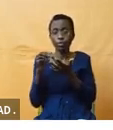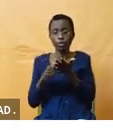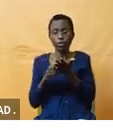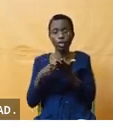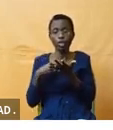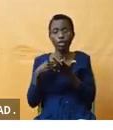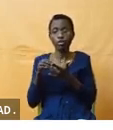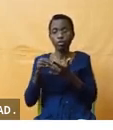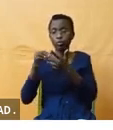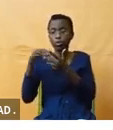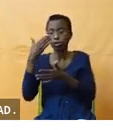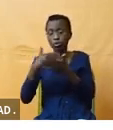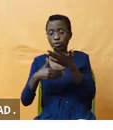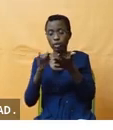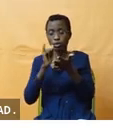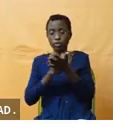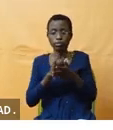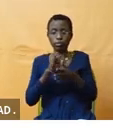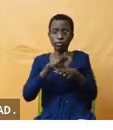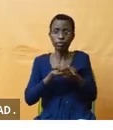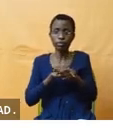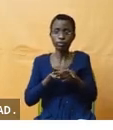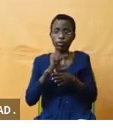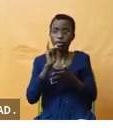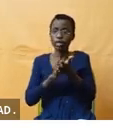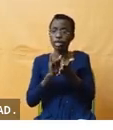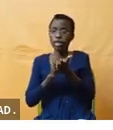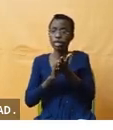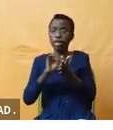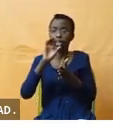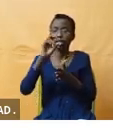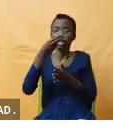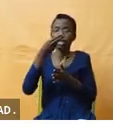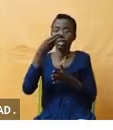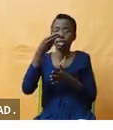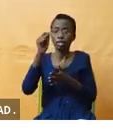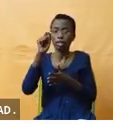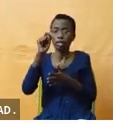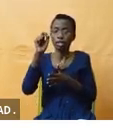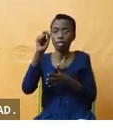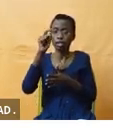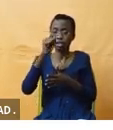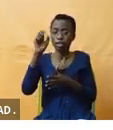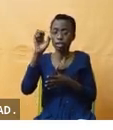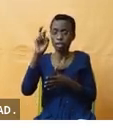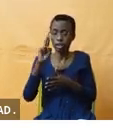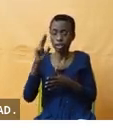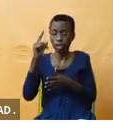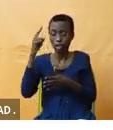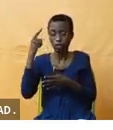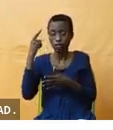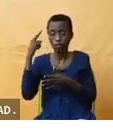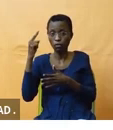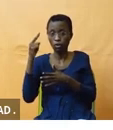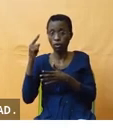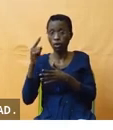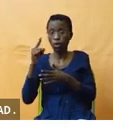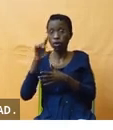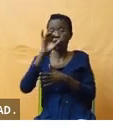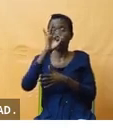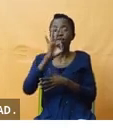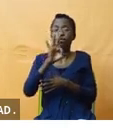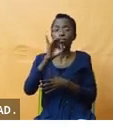document that I came across. It's the Charter for Fiscal Responsibility. So despite having provisions on openness and